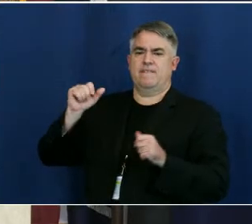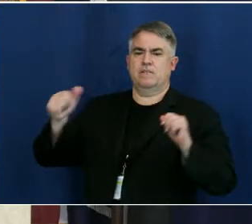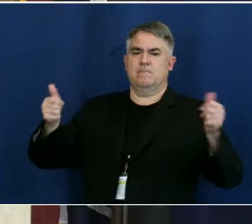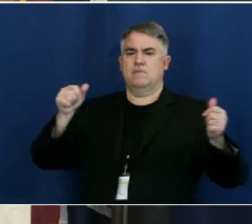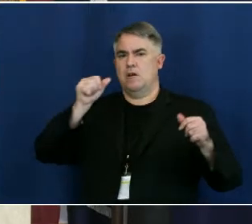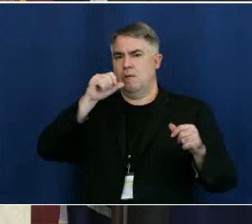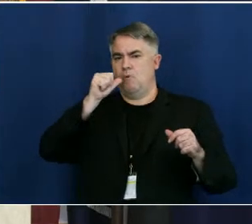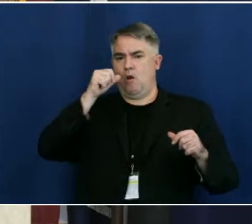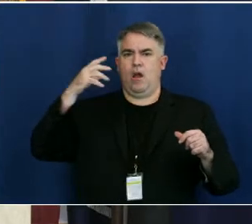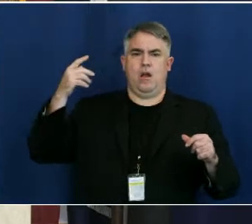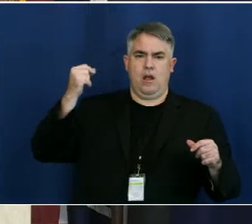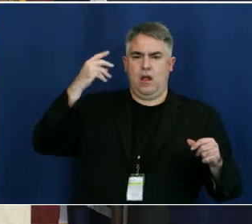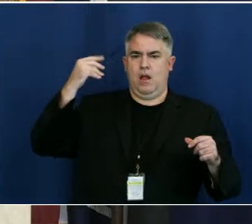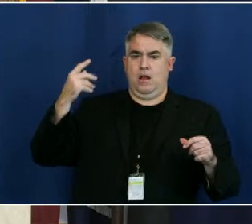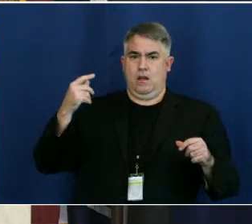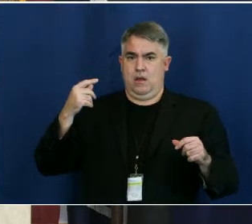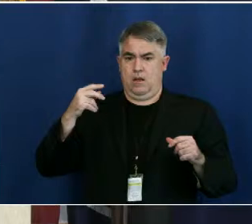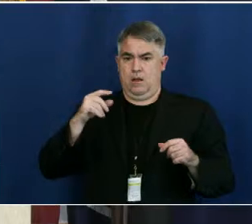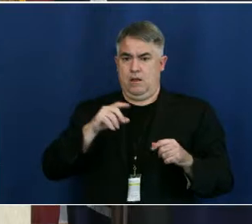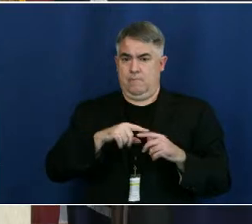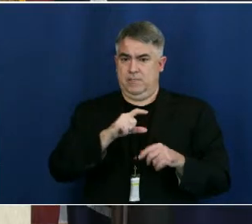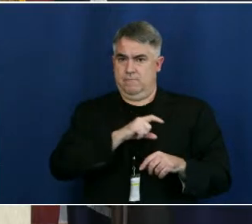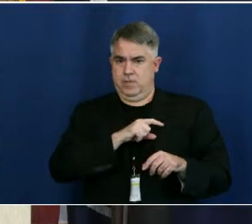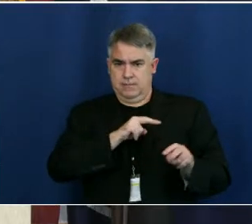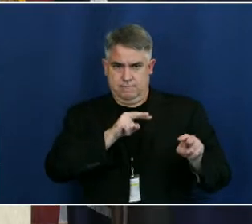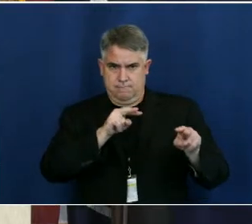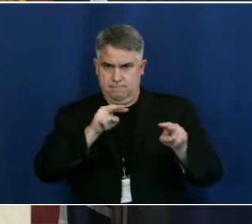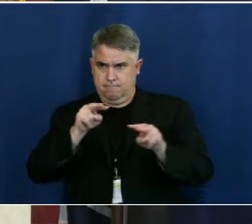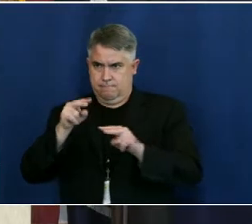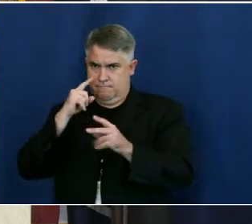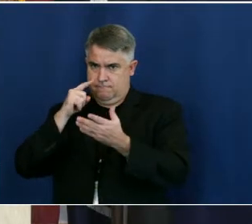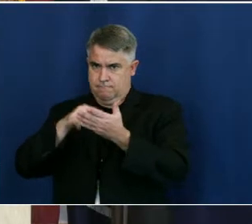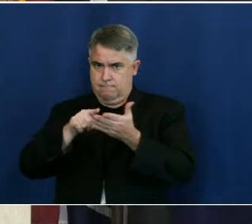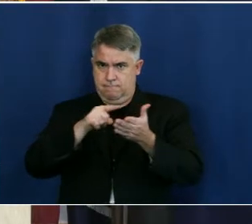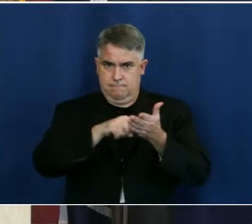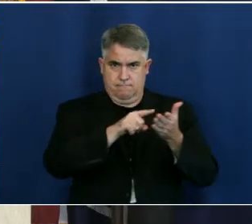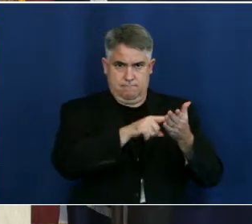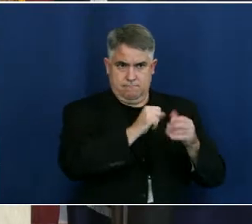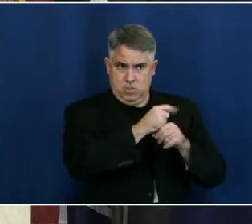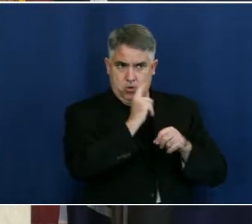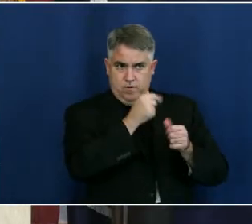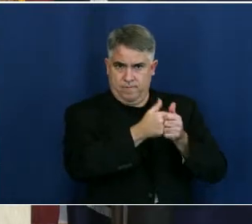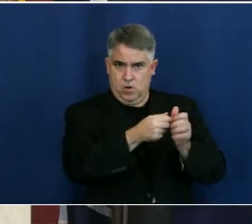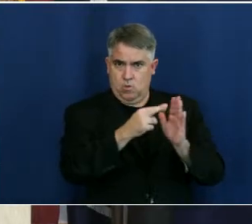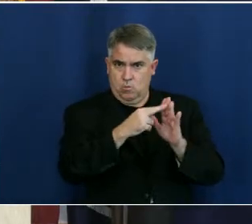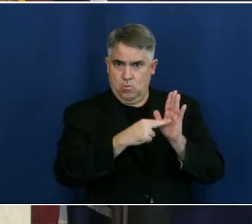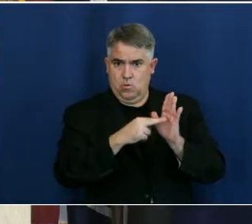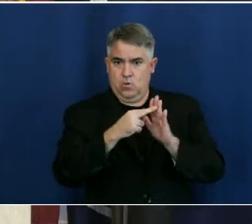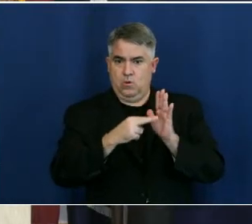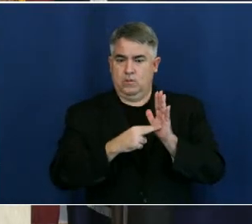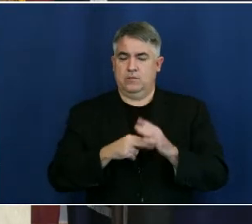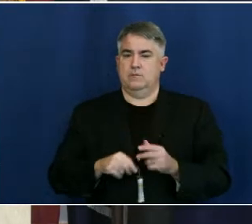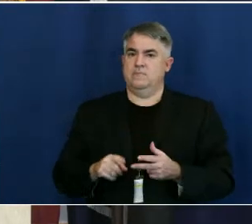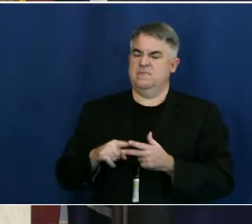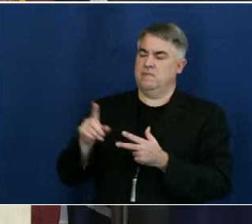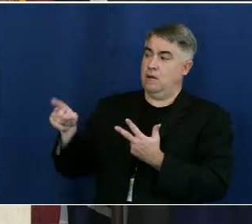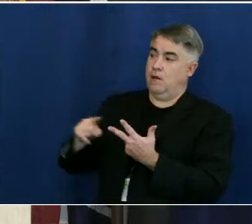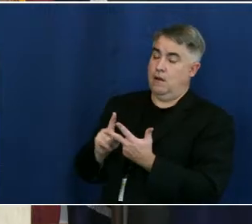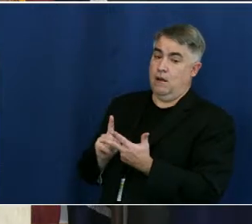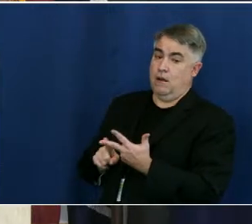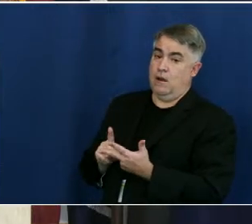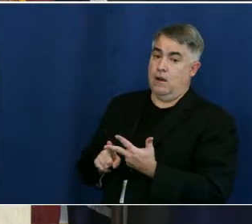that enforcement? And third, LA County decided to ban TVs